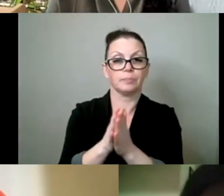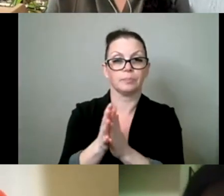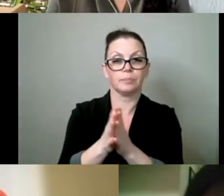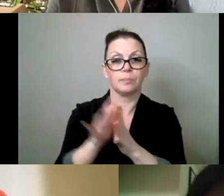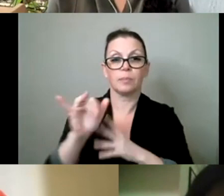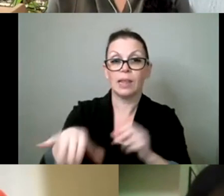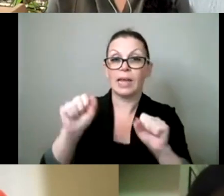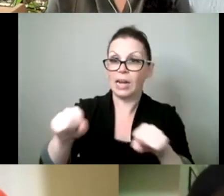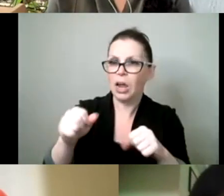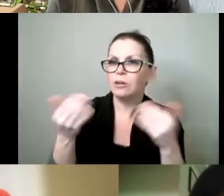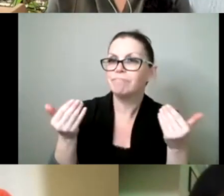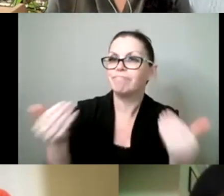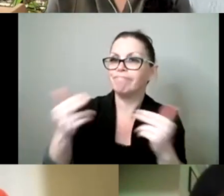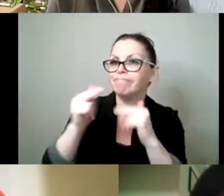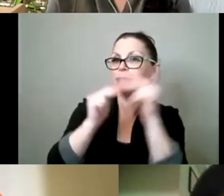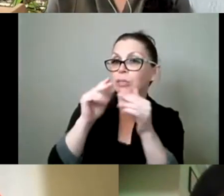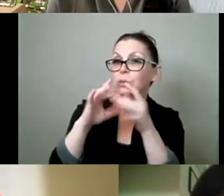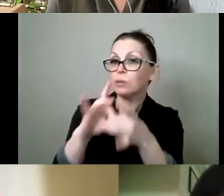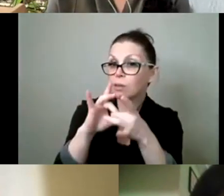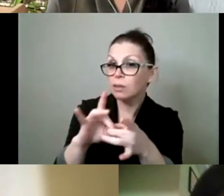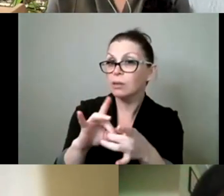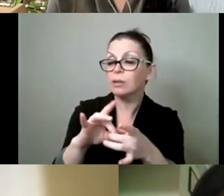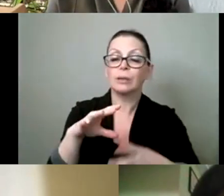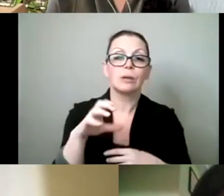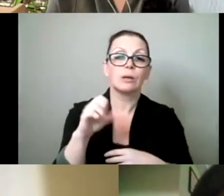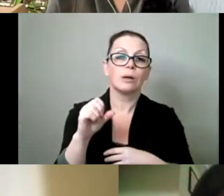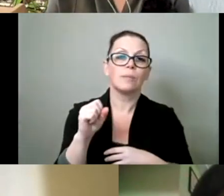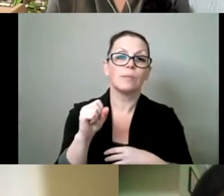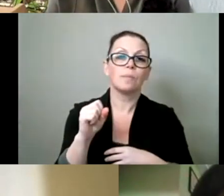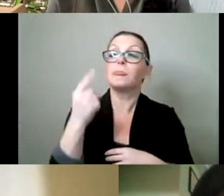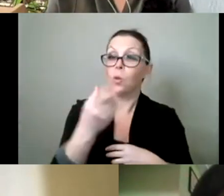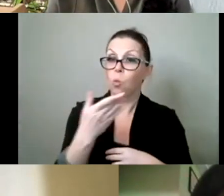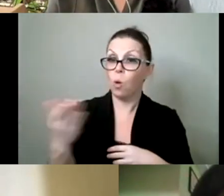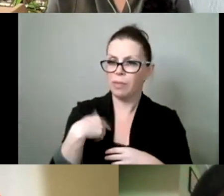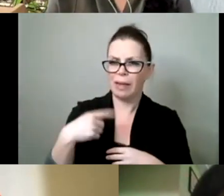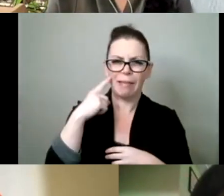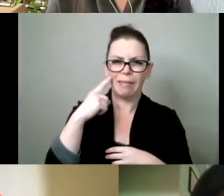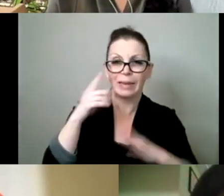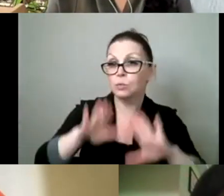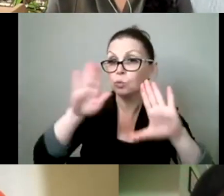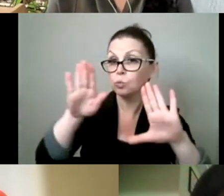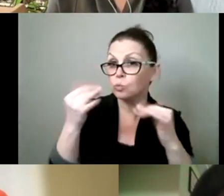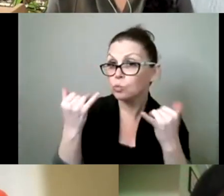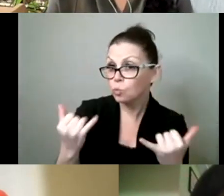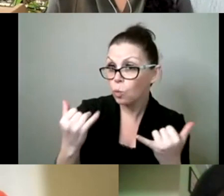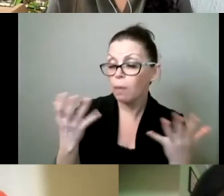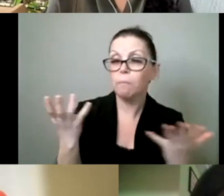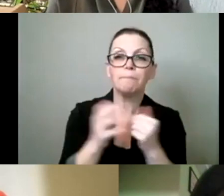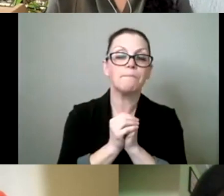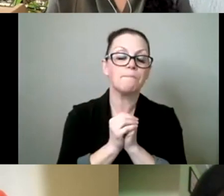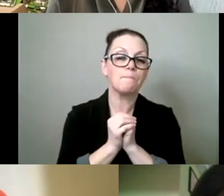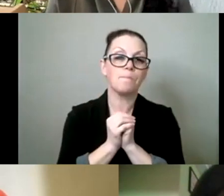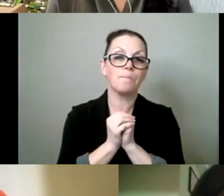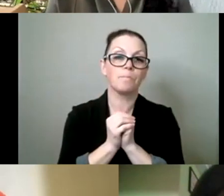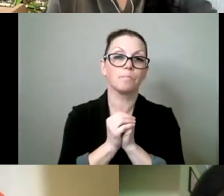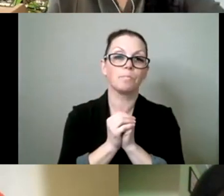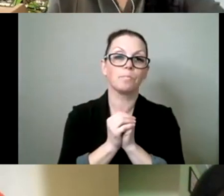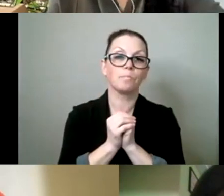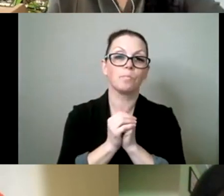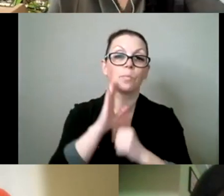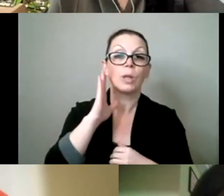that I could build relationship with. So like, and one of the things I think is so great now is that, you